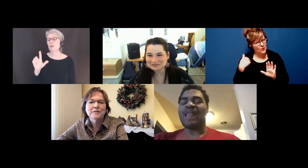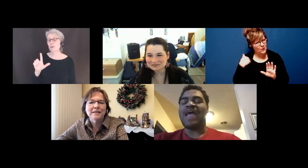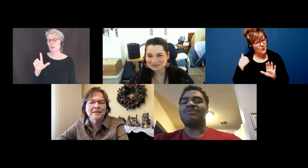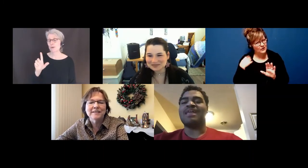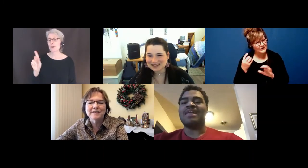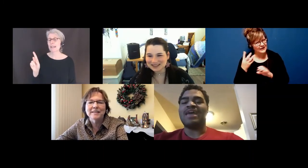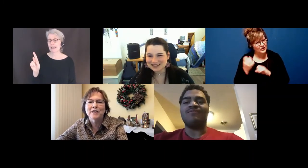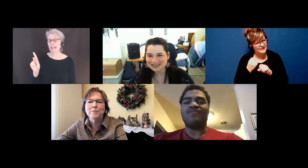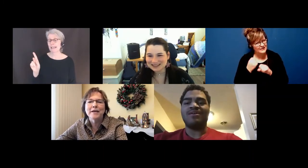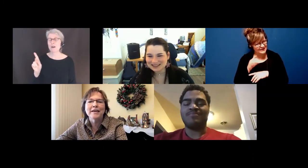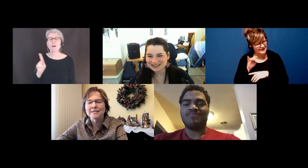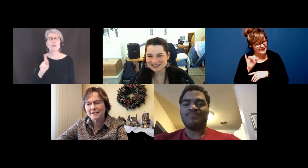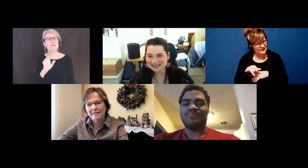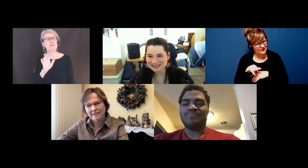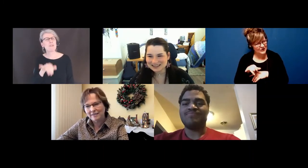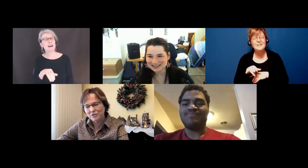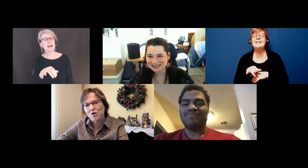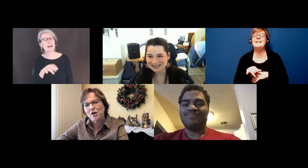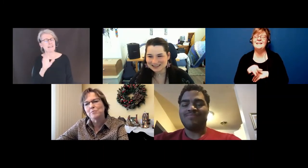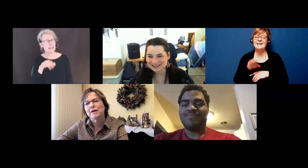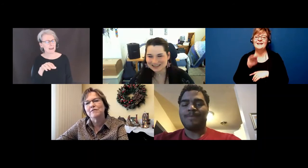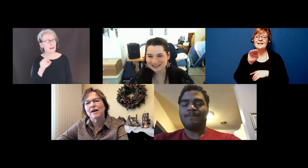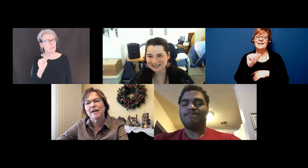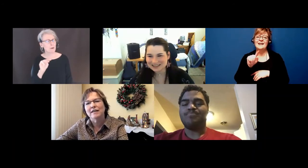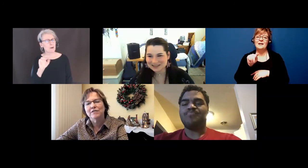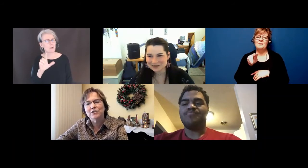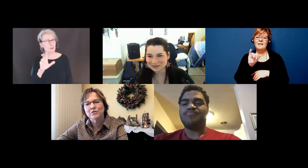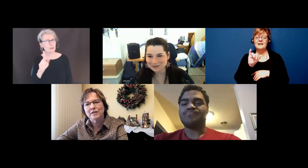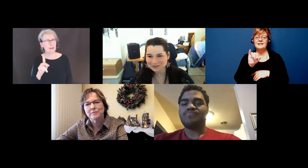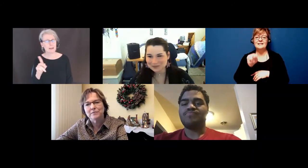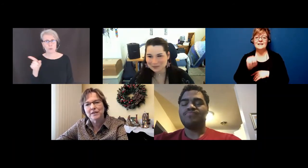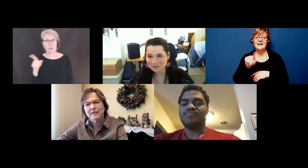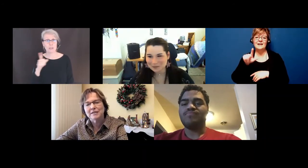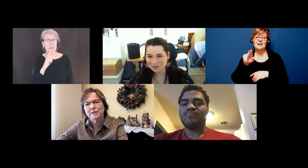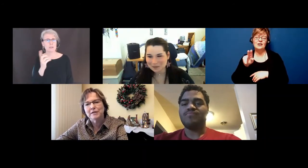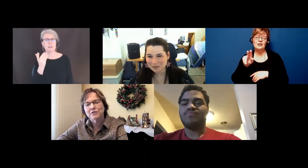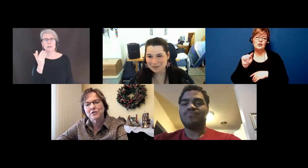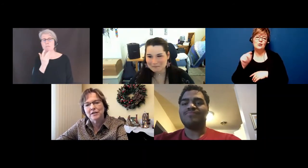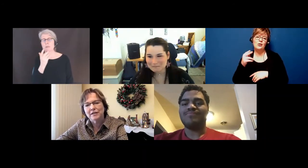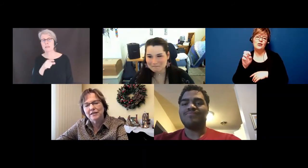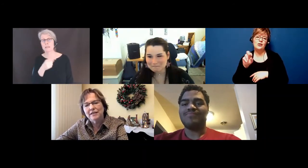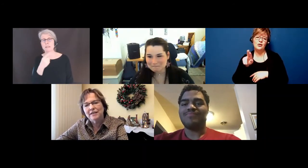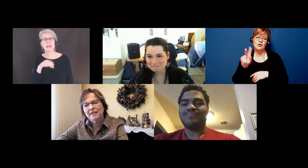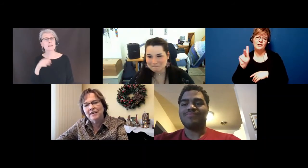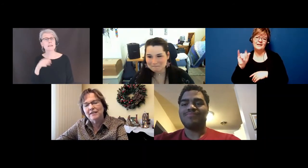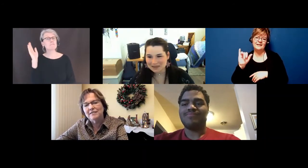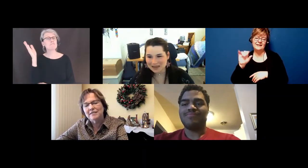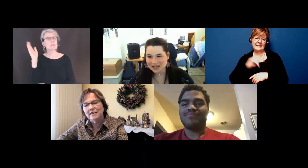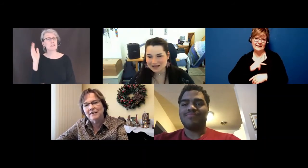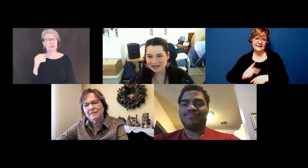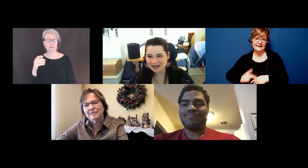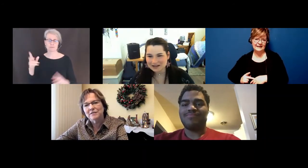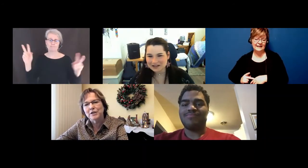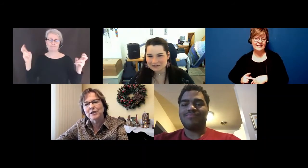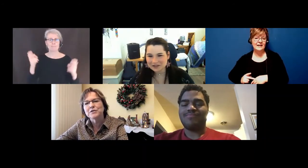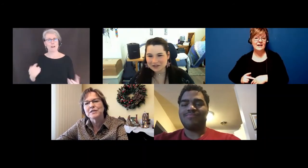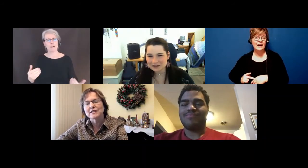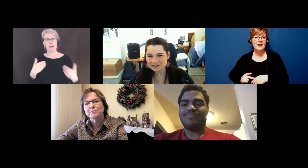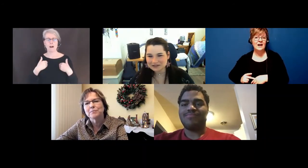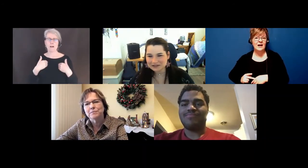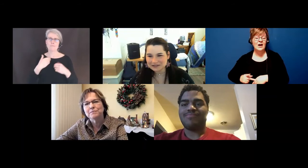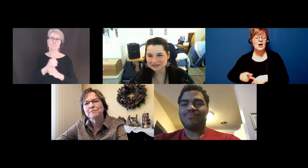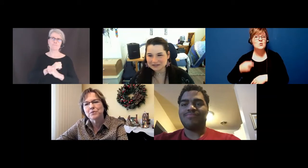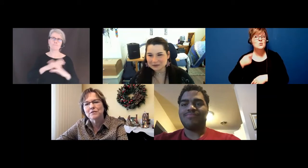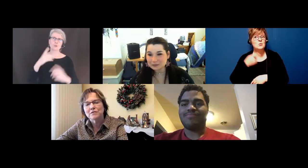the one I was thinking an of. amazing job of "I Have a Dream," that speech, and How we did it used it